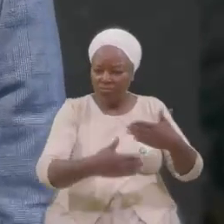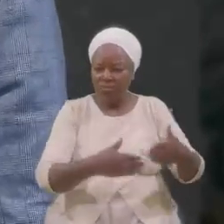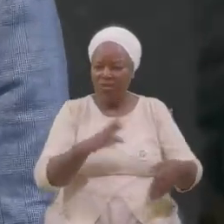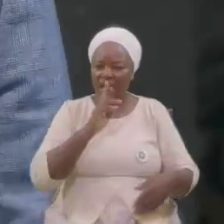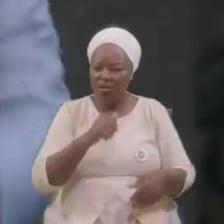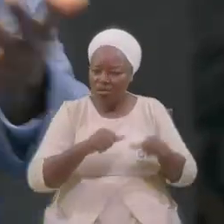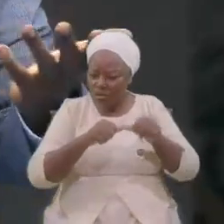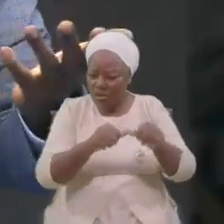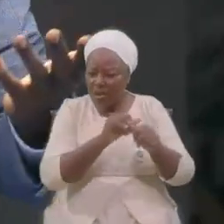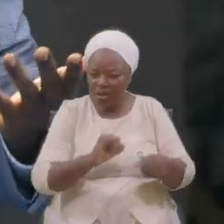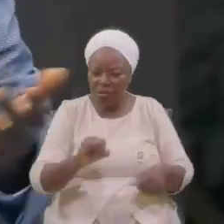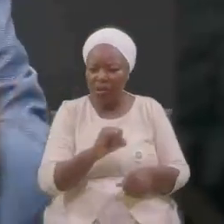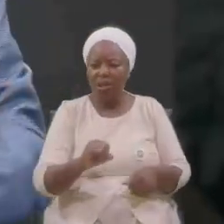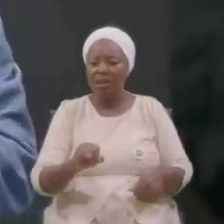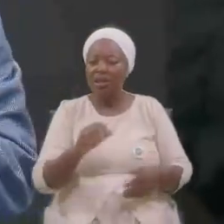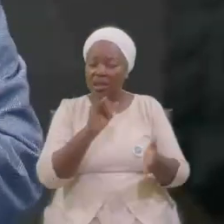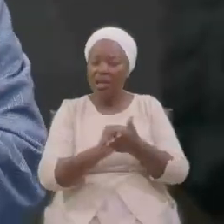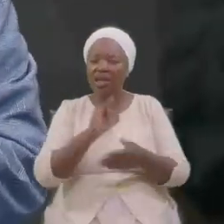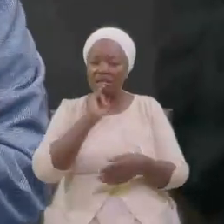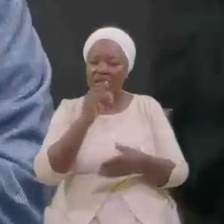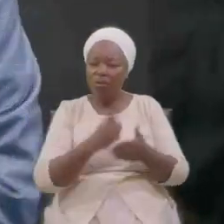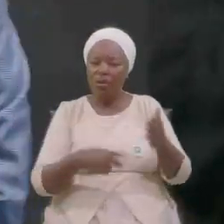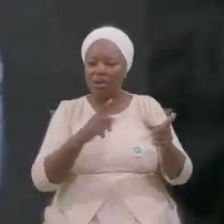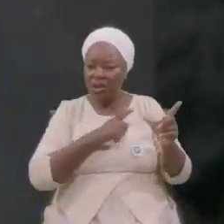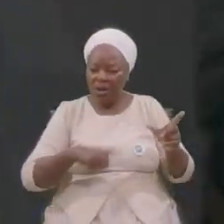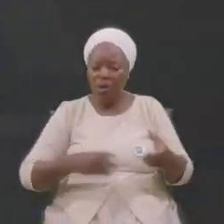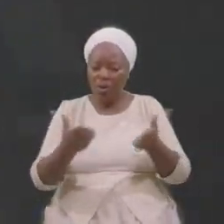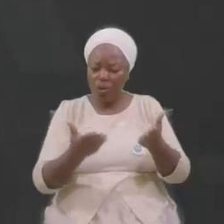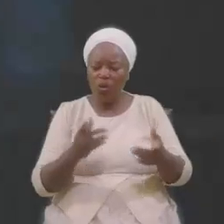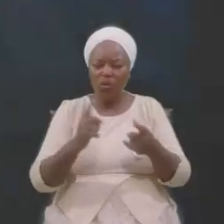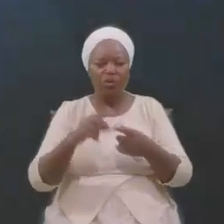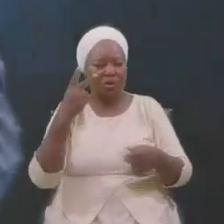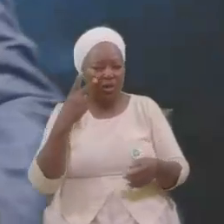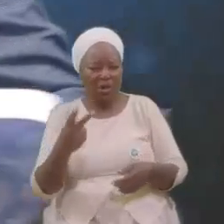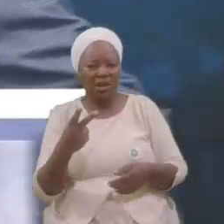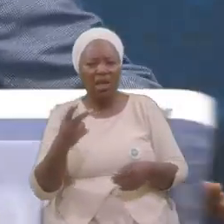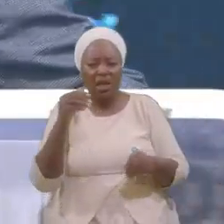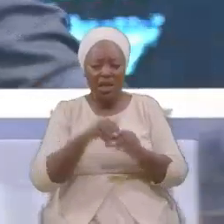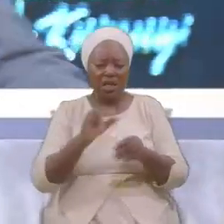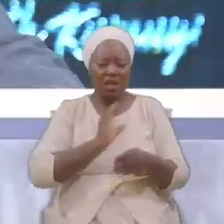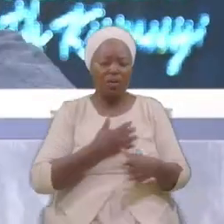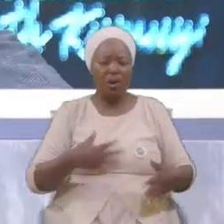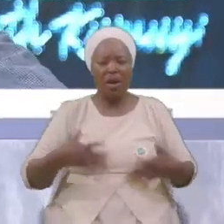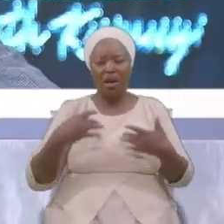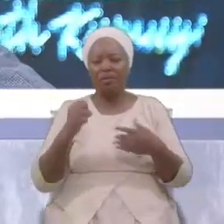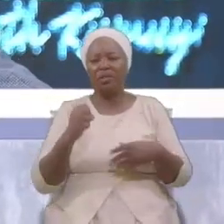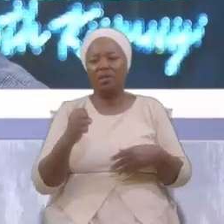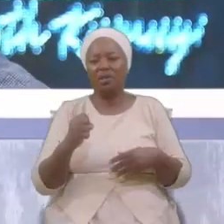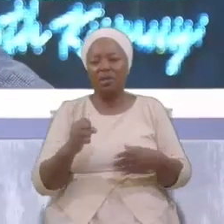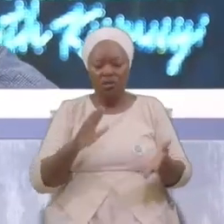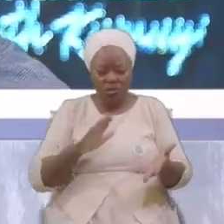continuing? That is what the Lord is wanting to see in our lives.